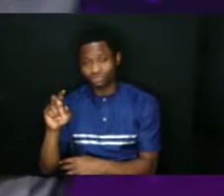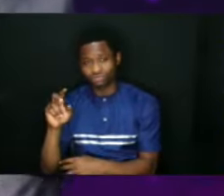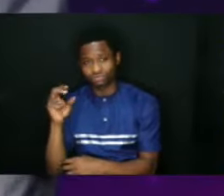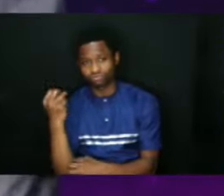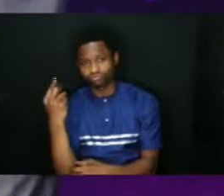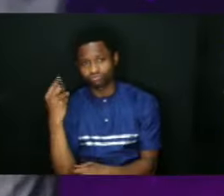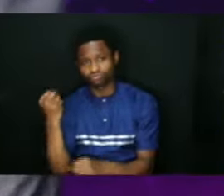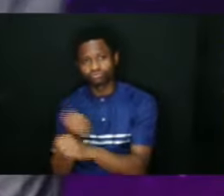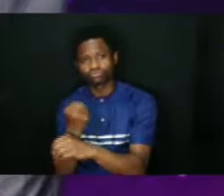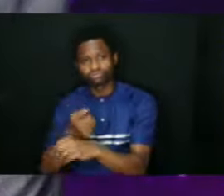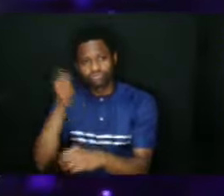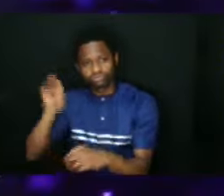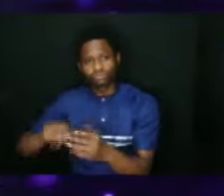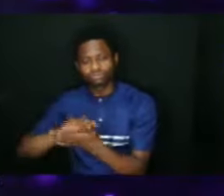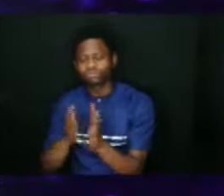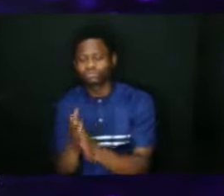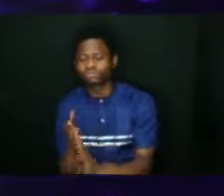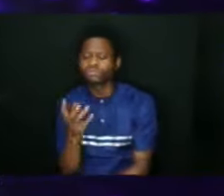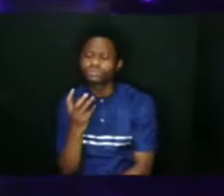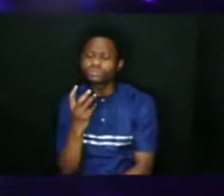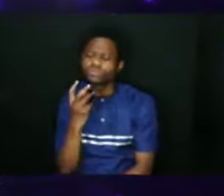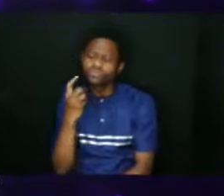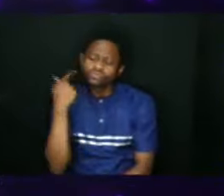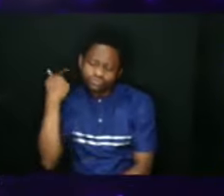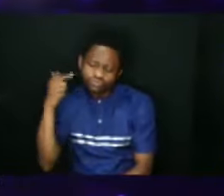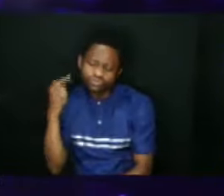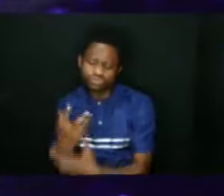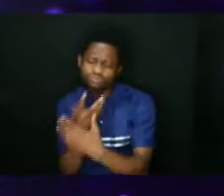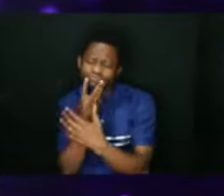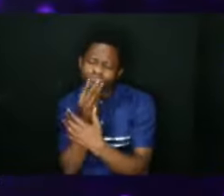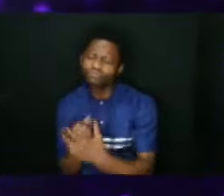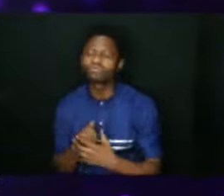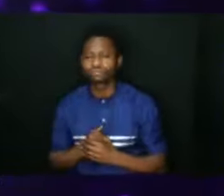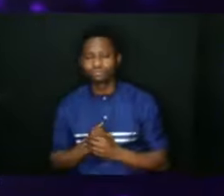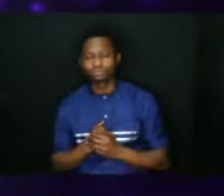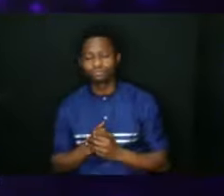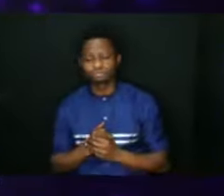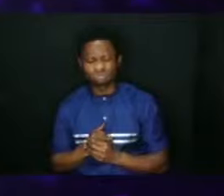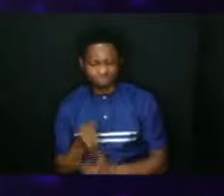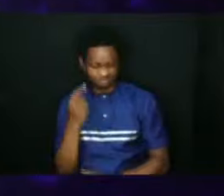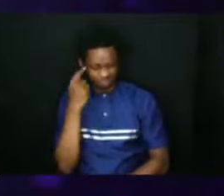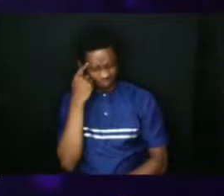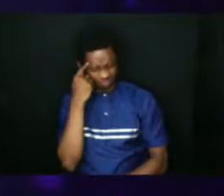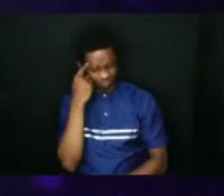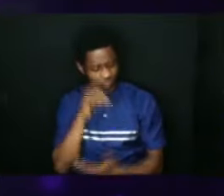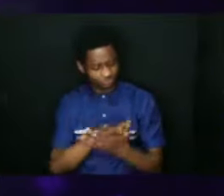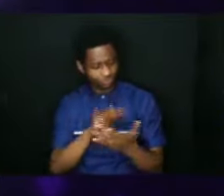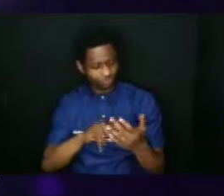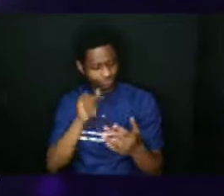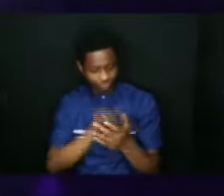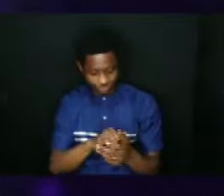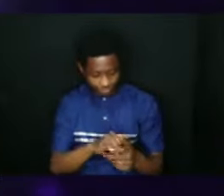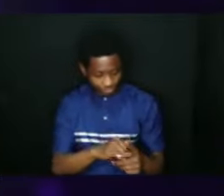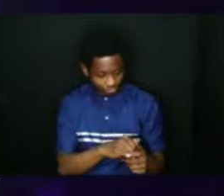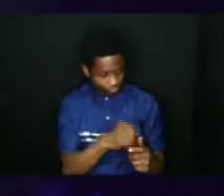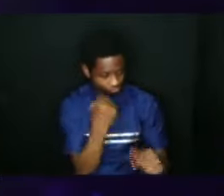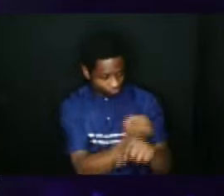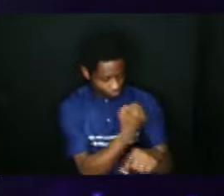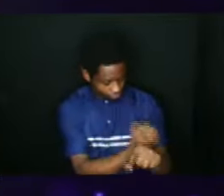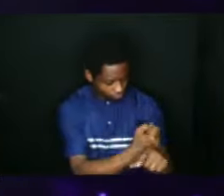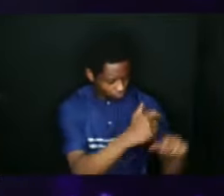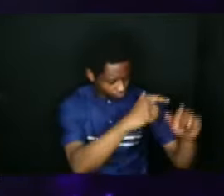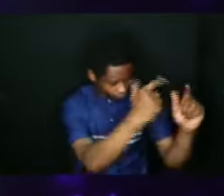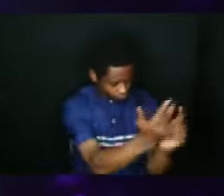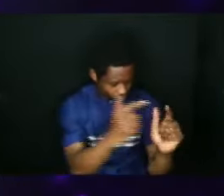I believe that these precious stones stand for values and virtues that we need for the